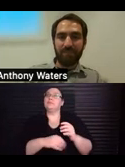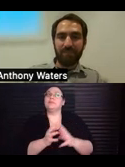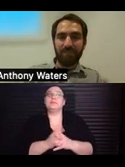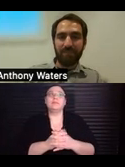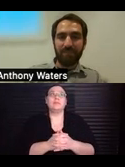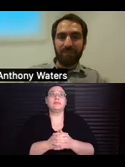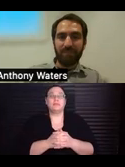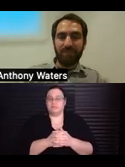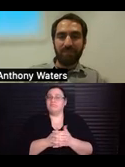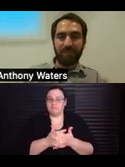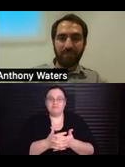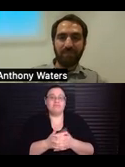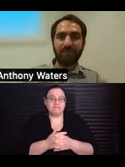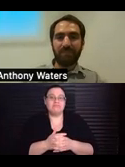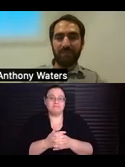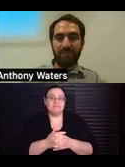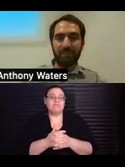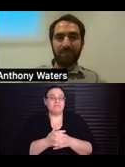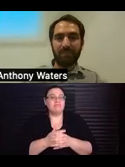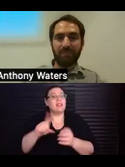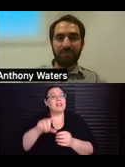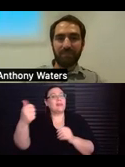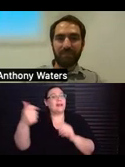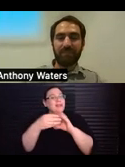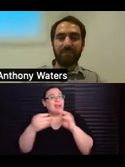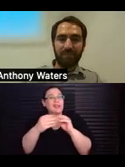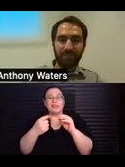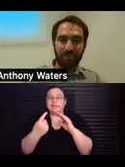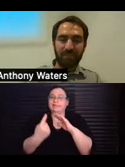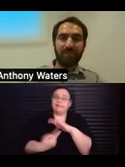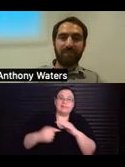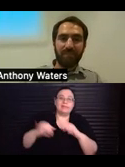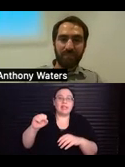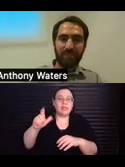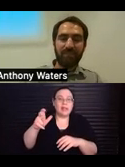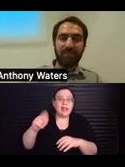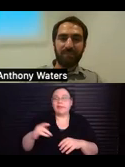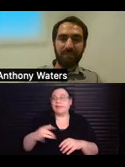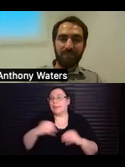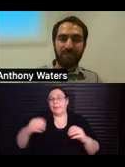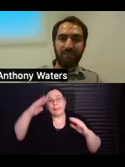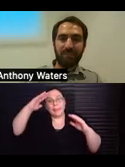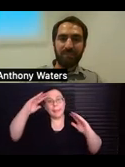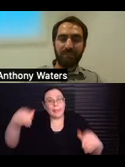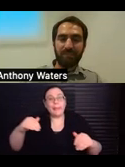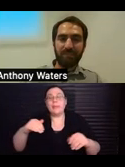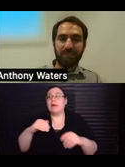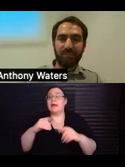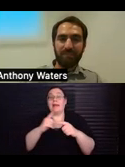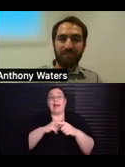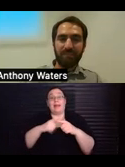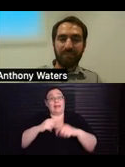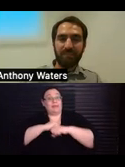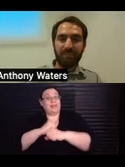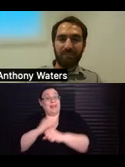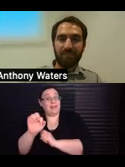Yeah, just sort of a couple, somebody else mentioned just isolation and hopelessness. And then the protective factor